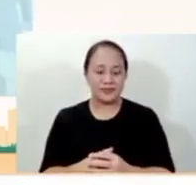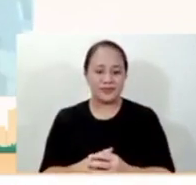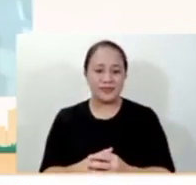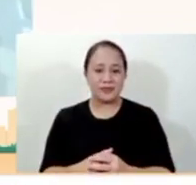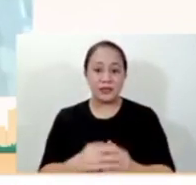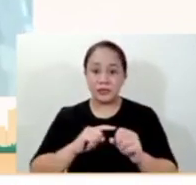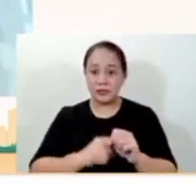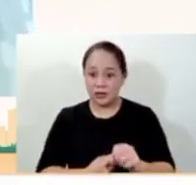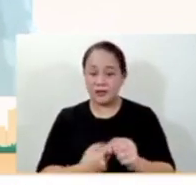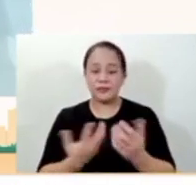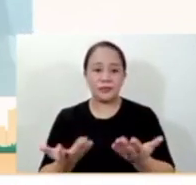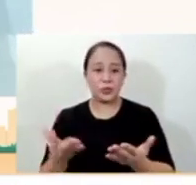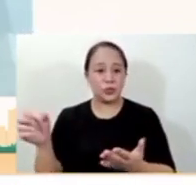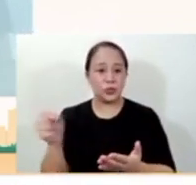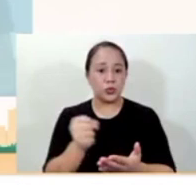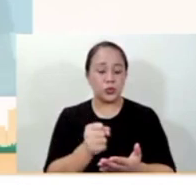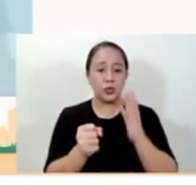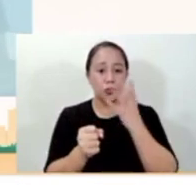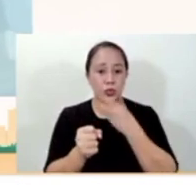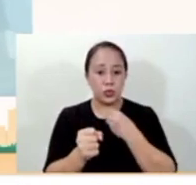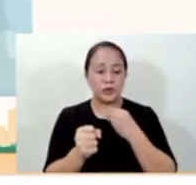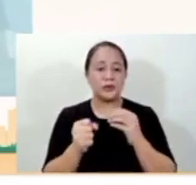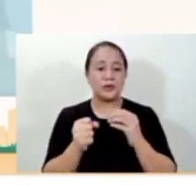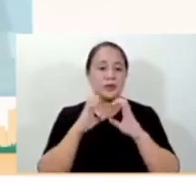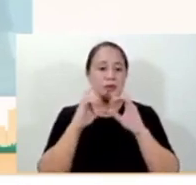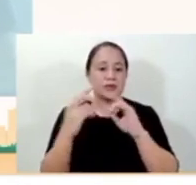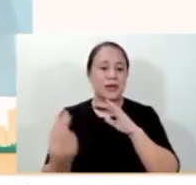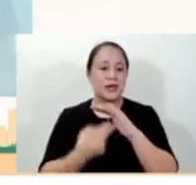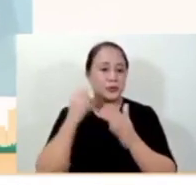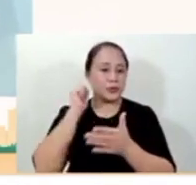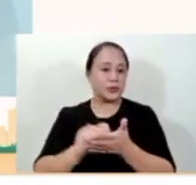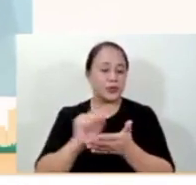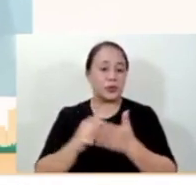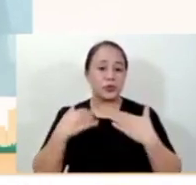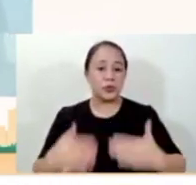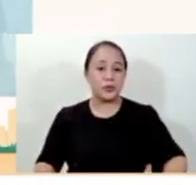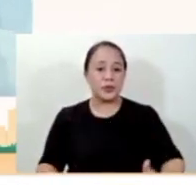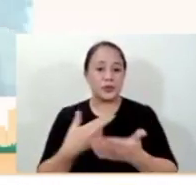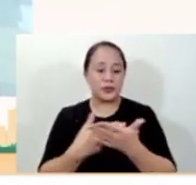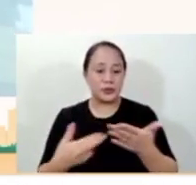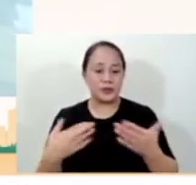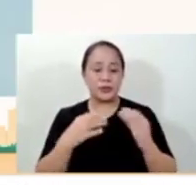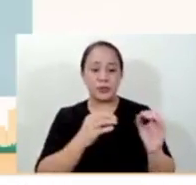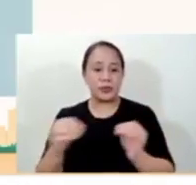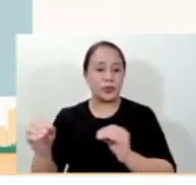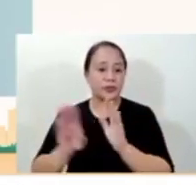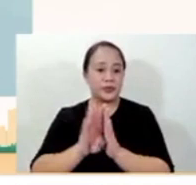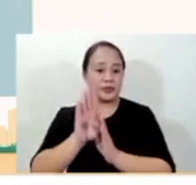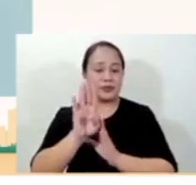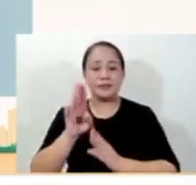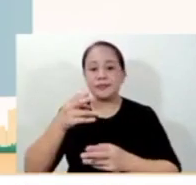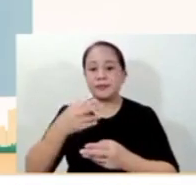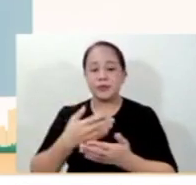start off, here with us today is DepEd Undersecretary for Human Resource and Organizational Development